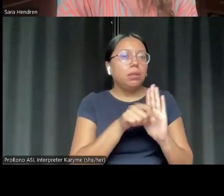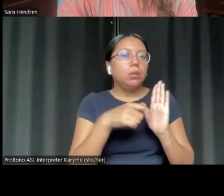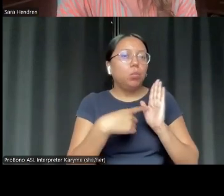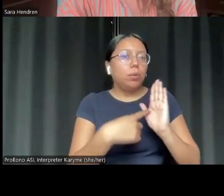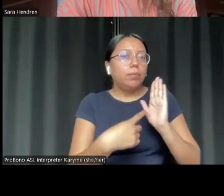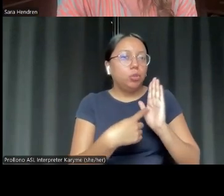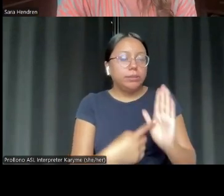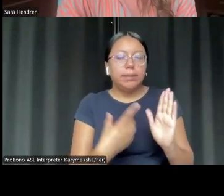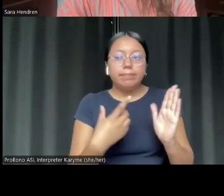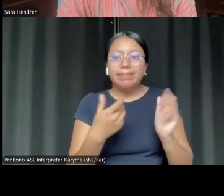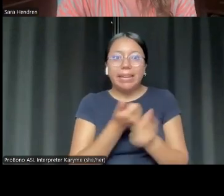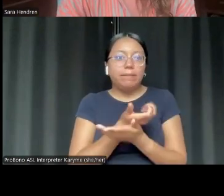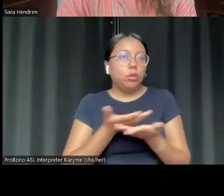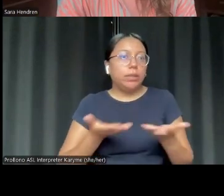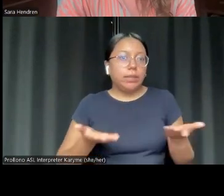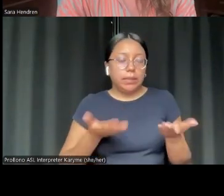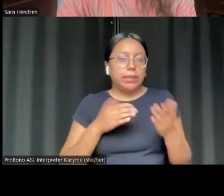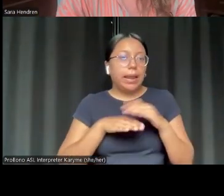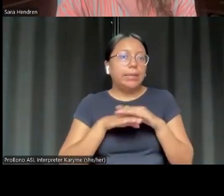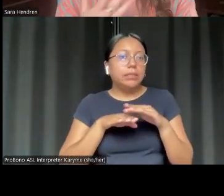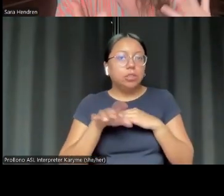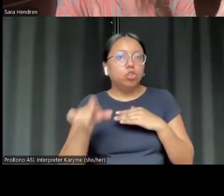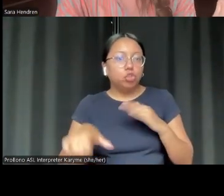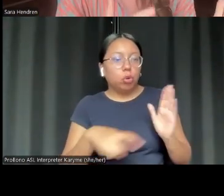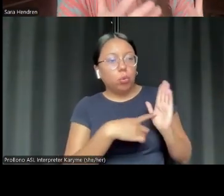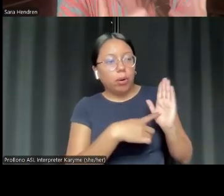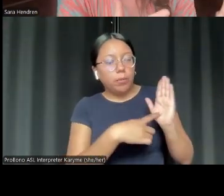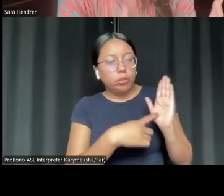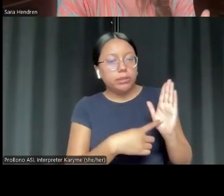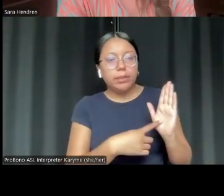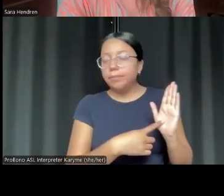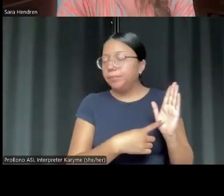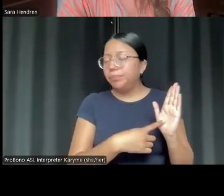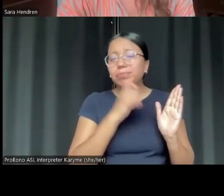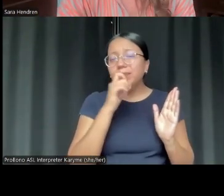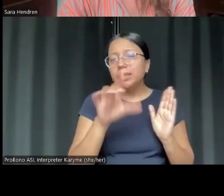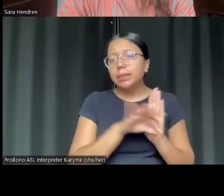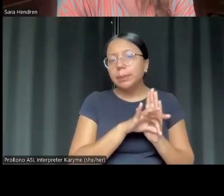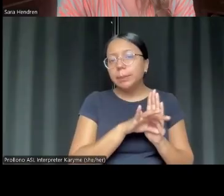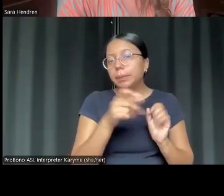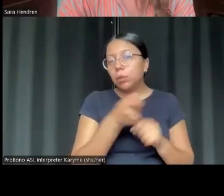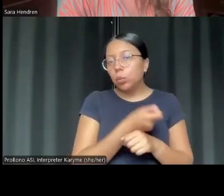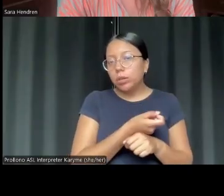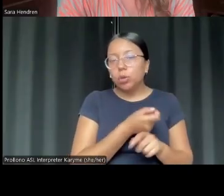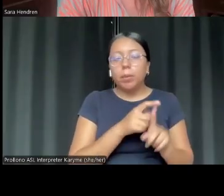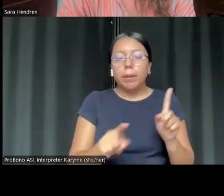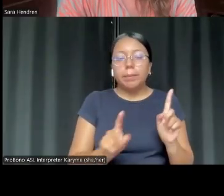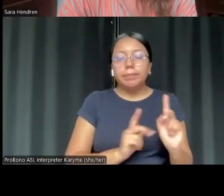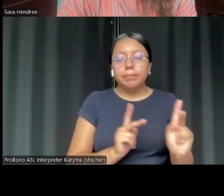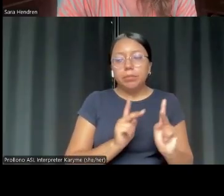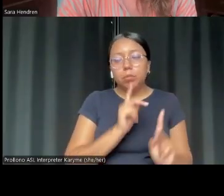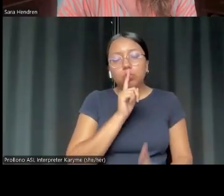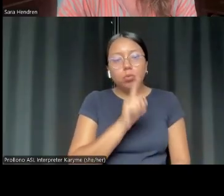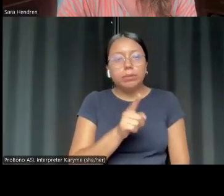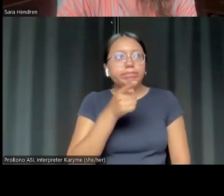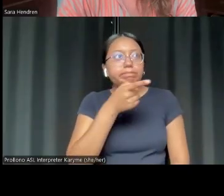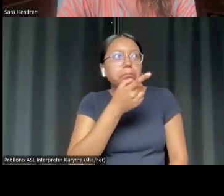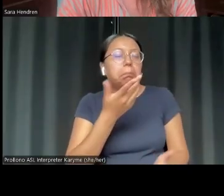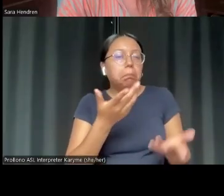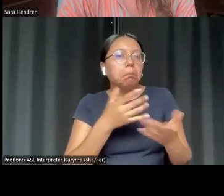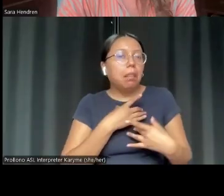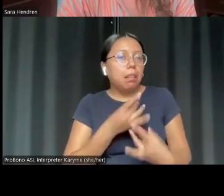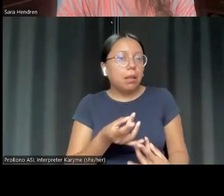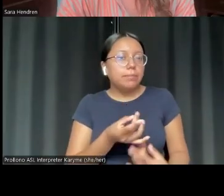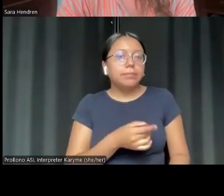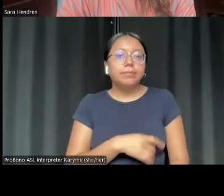everything that access is supposed to stand for. So they did not, again, pick a winner, but this was one of the ones that people thought were really successful. I've got on the right